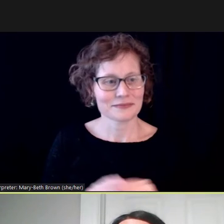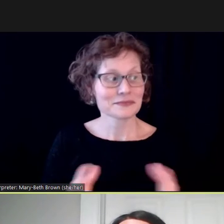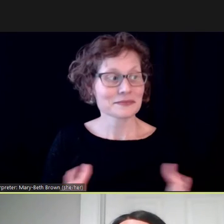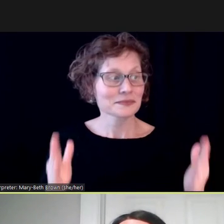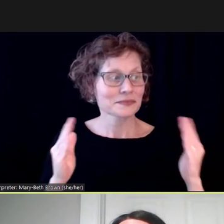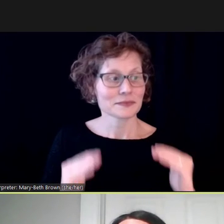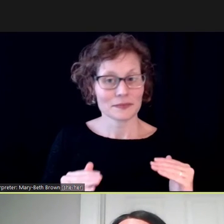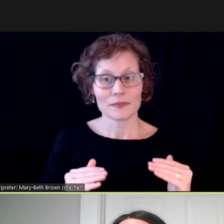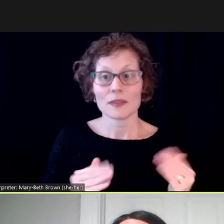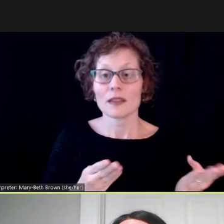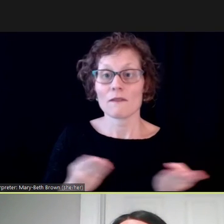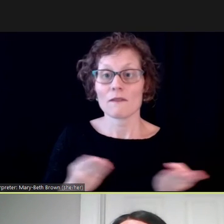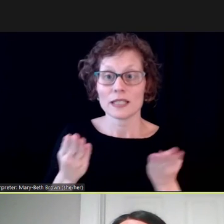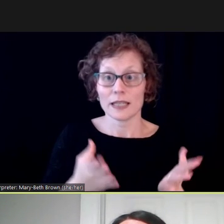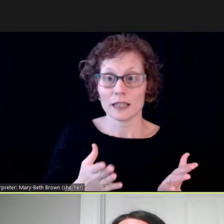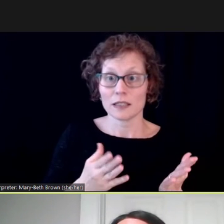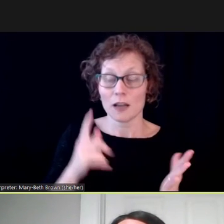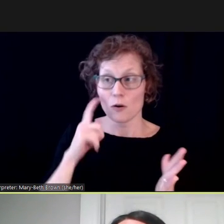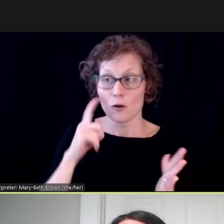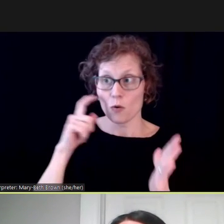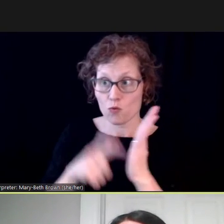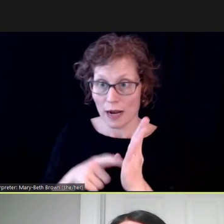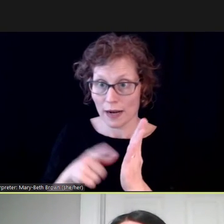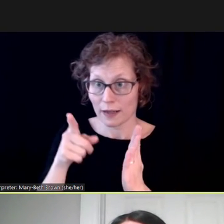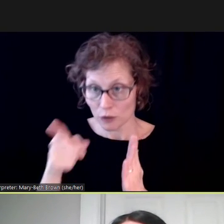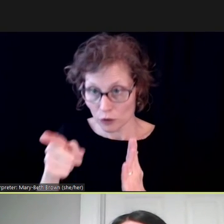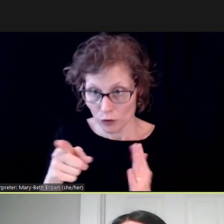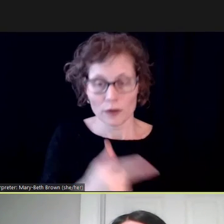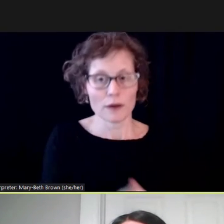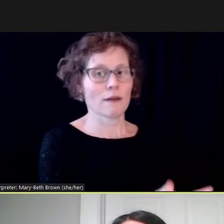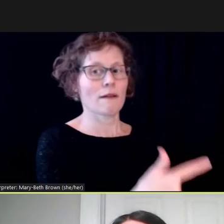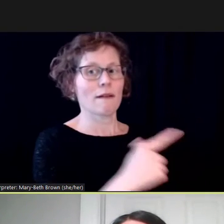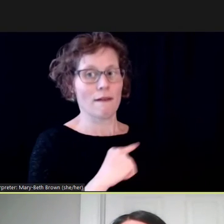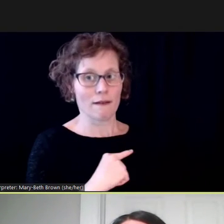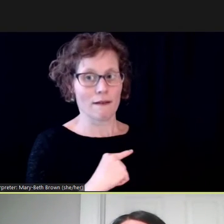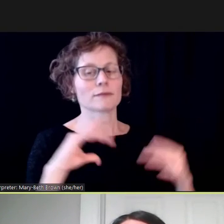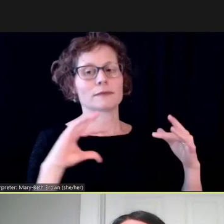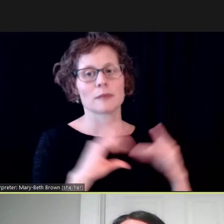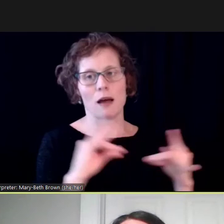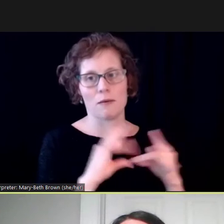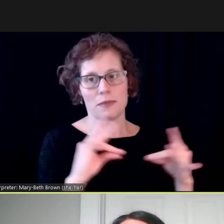Wait for the facilitator to recognize you before you begin talking.